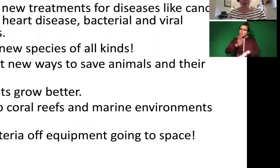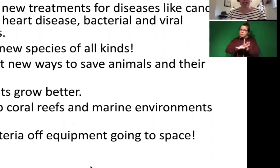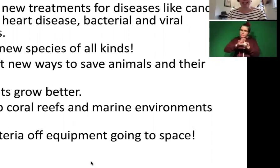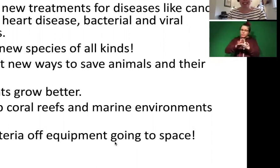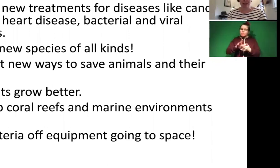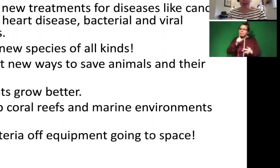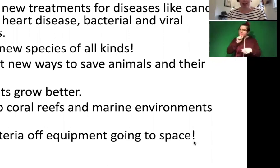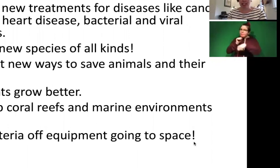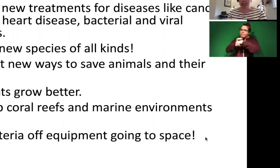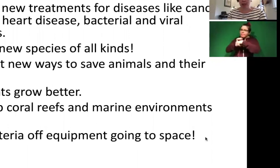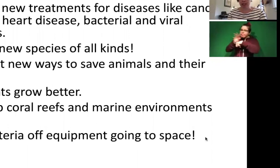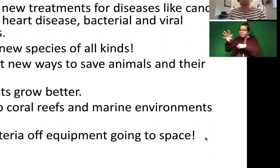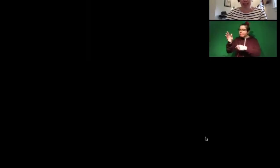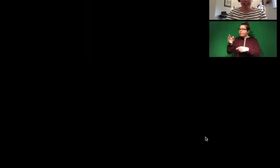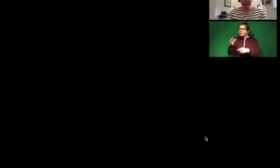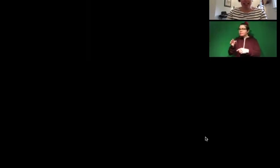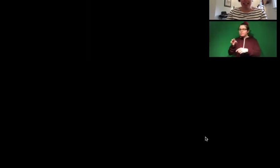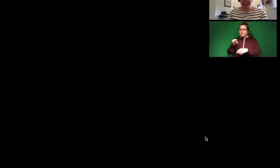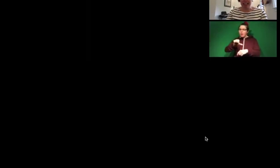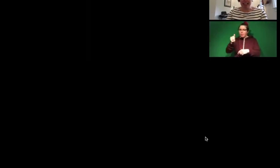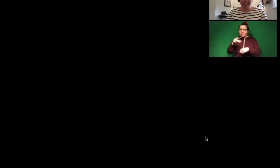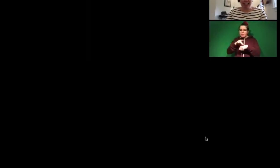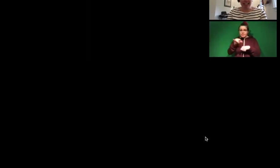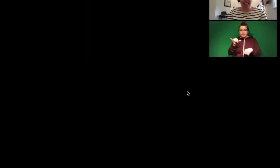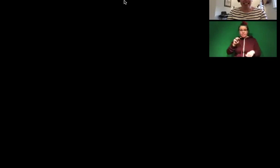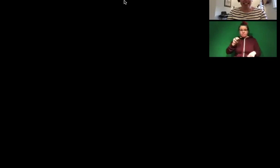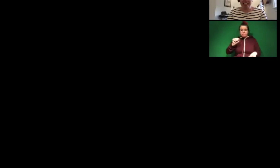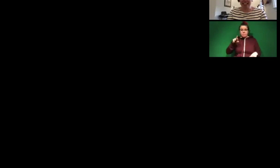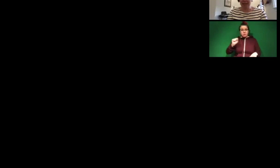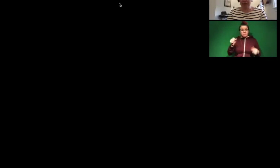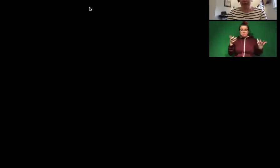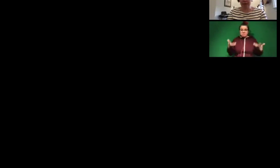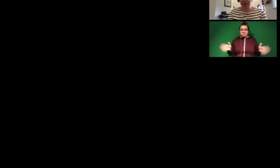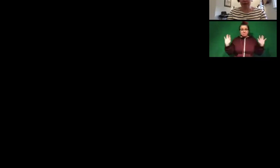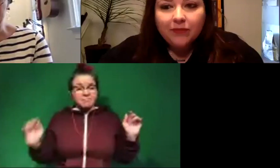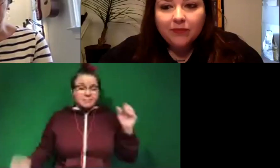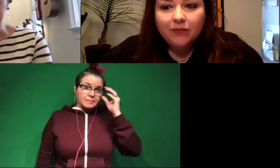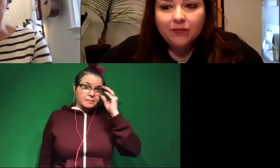and other places that we go, like to Mars. And that is it